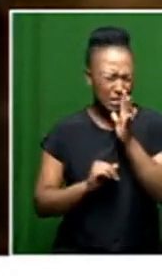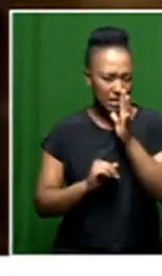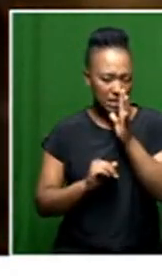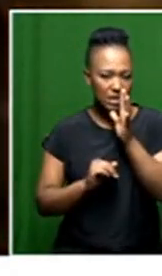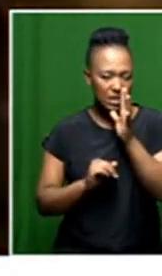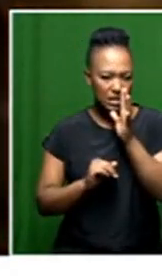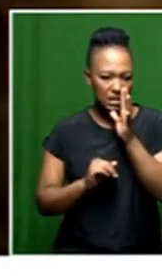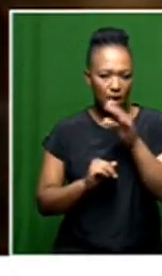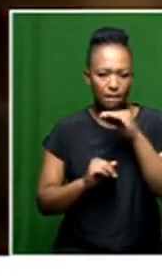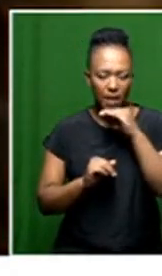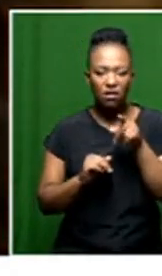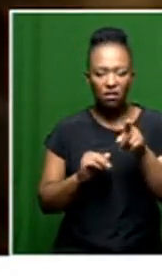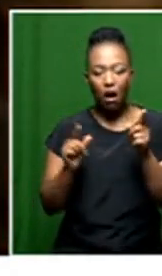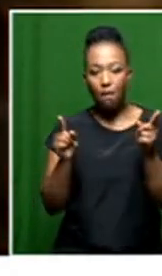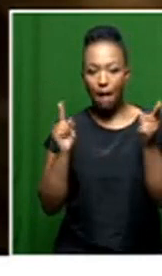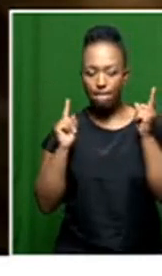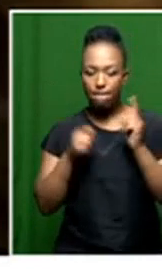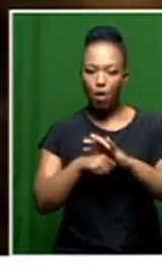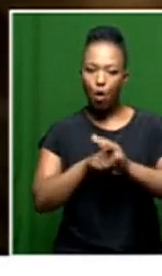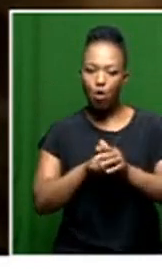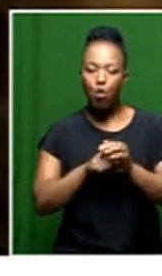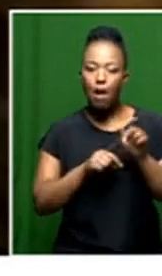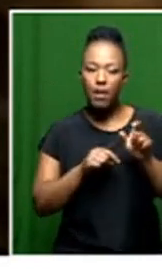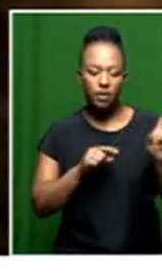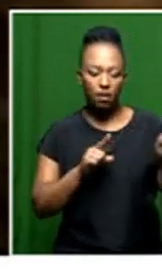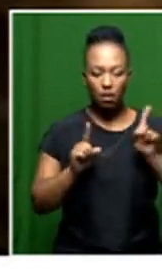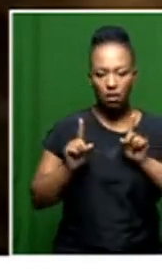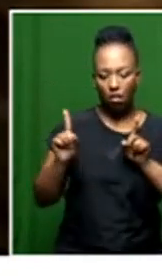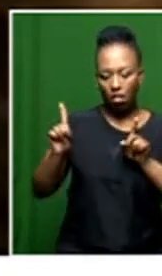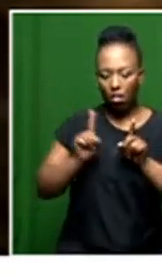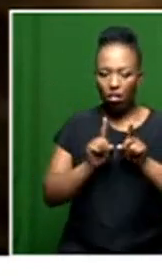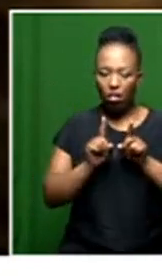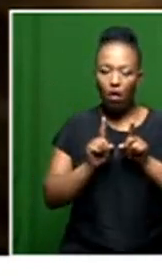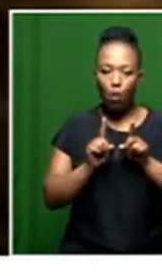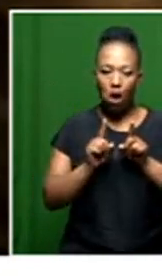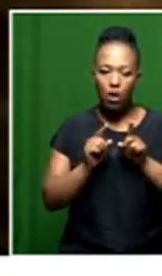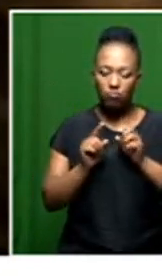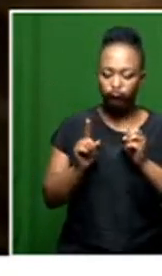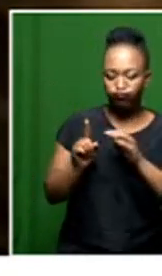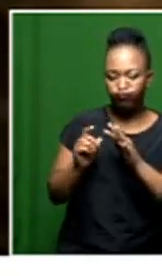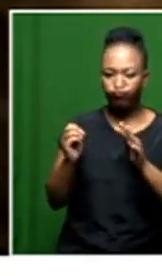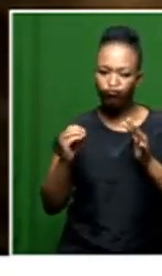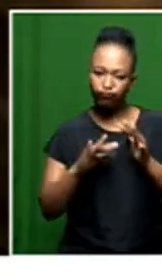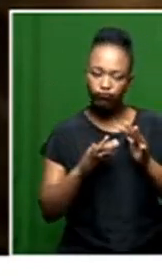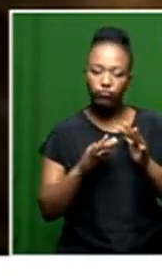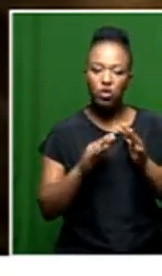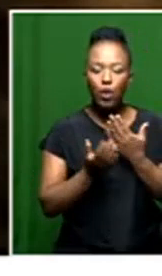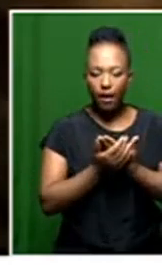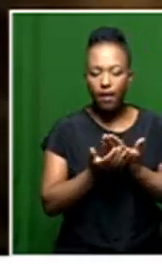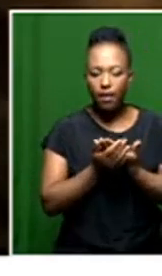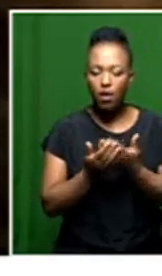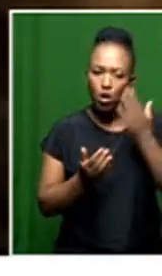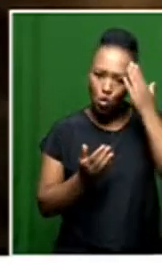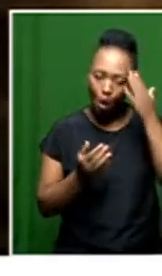you are highly exposed to another individual who can and has a high potential to transmit the virus, considering we now know it's an